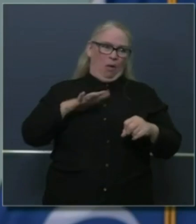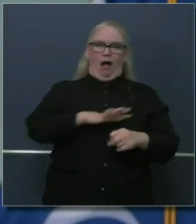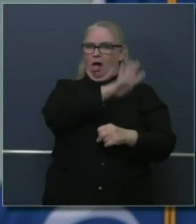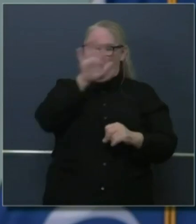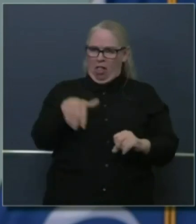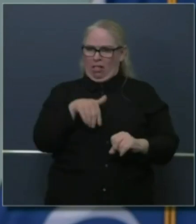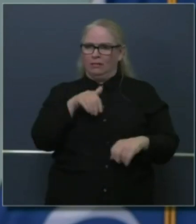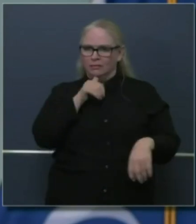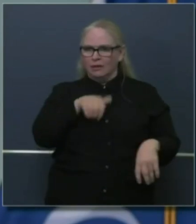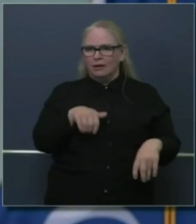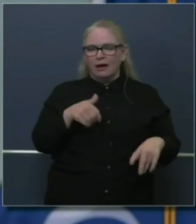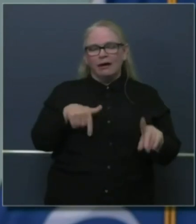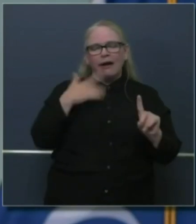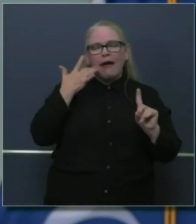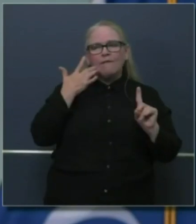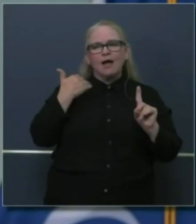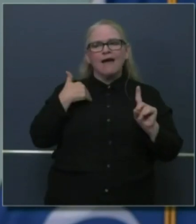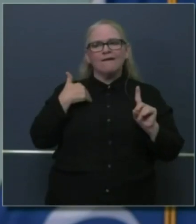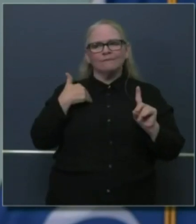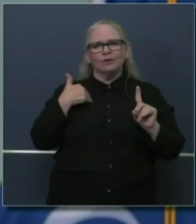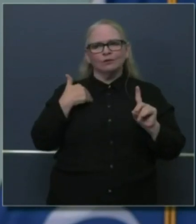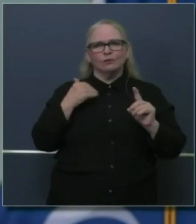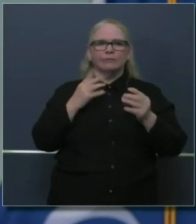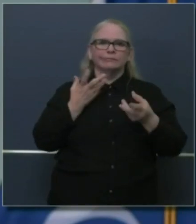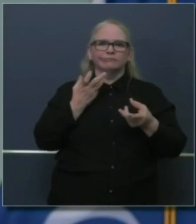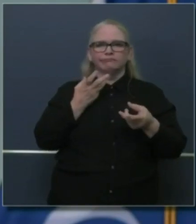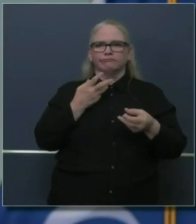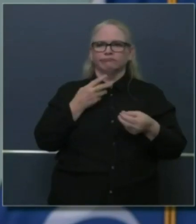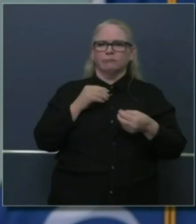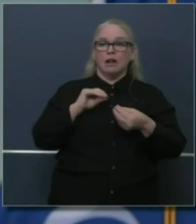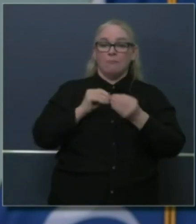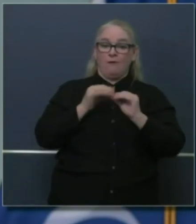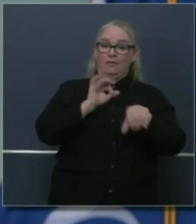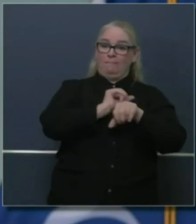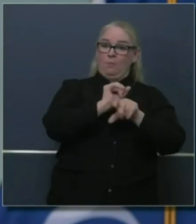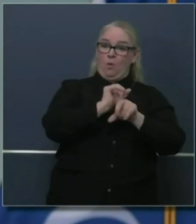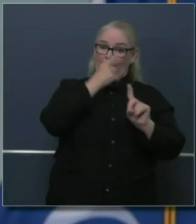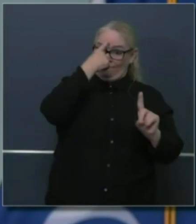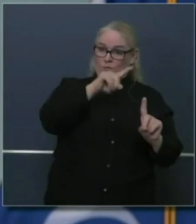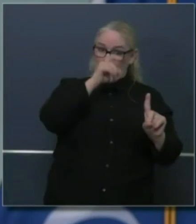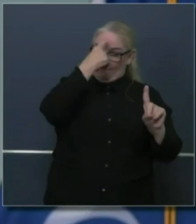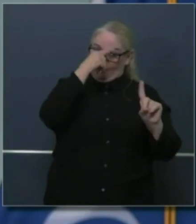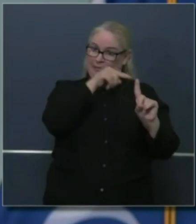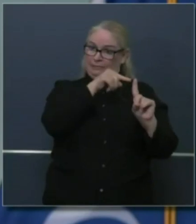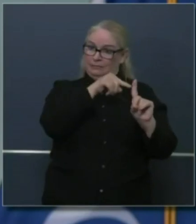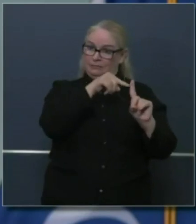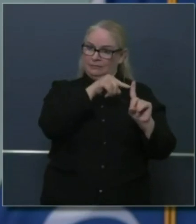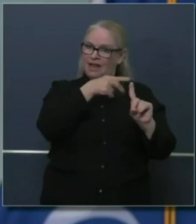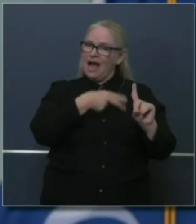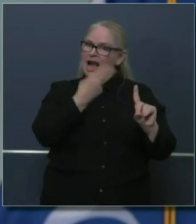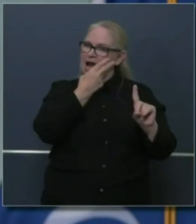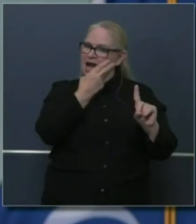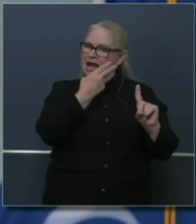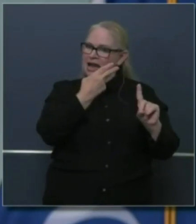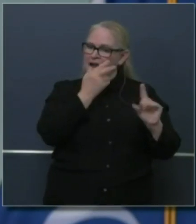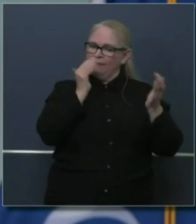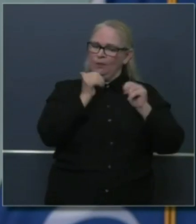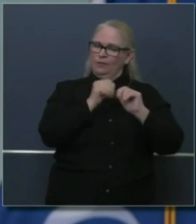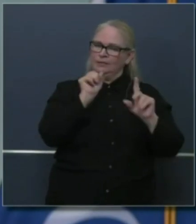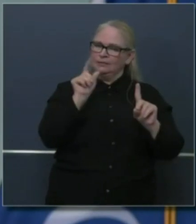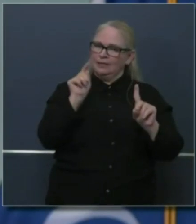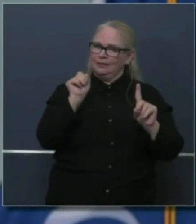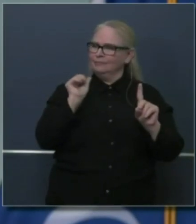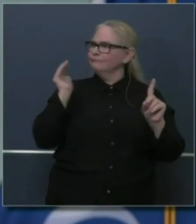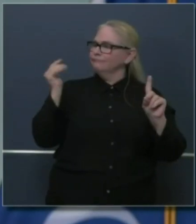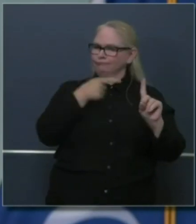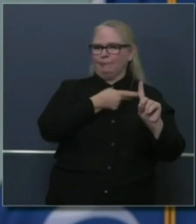capita number of employees of any state in the country. But the reality is this impacts cities and counties, particularly